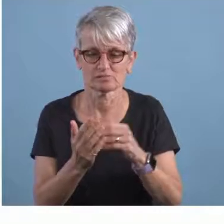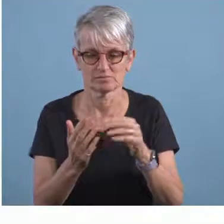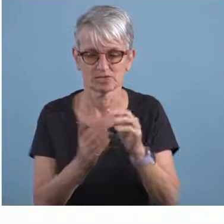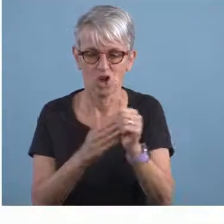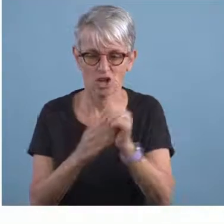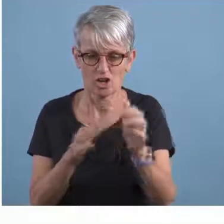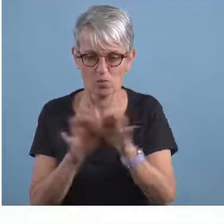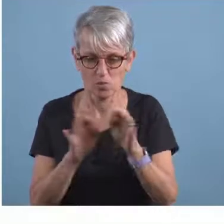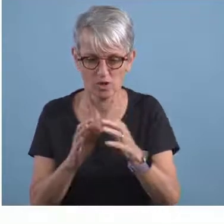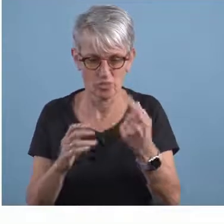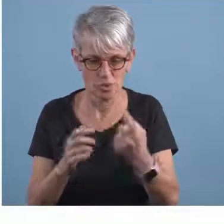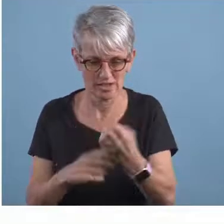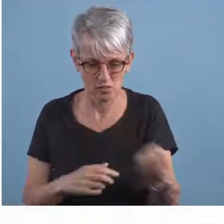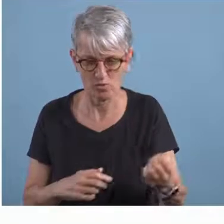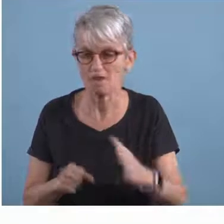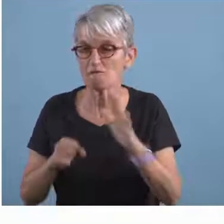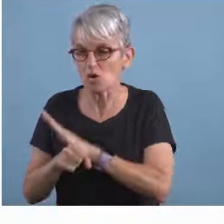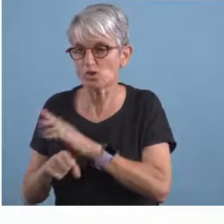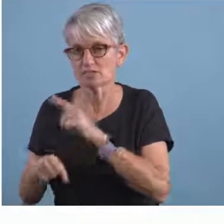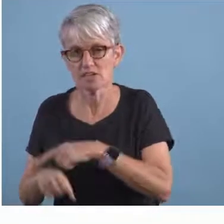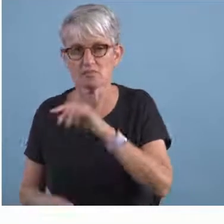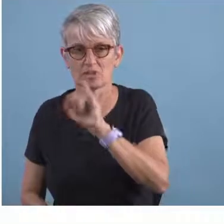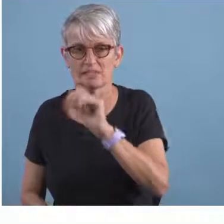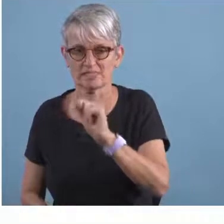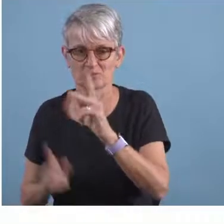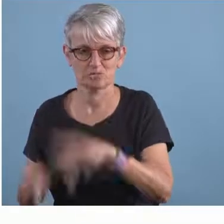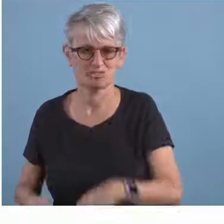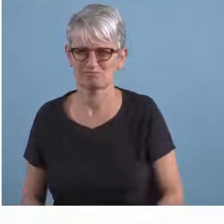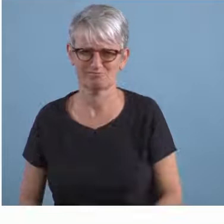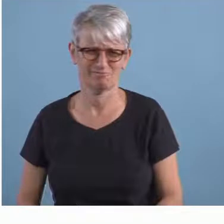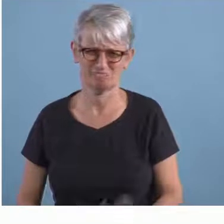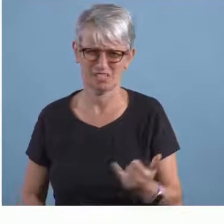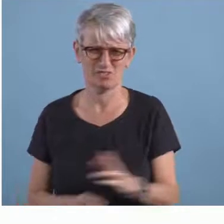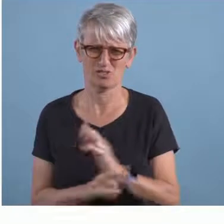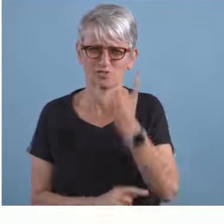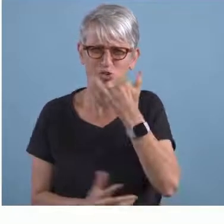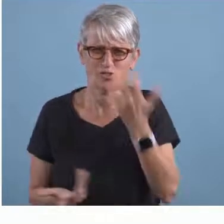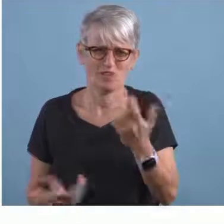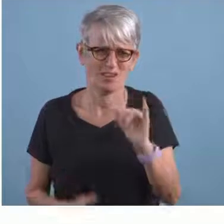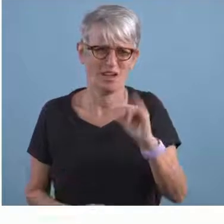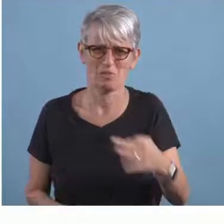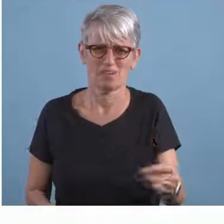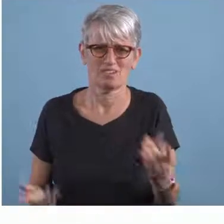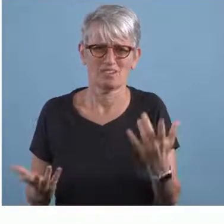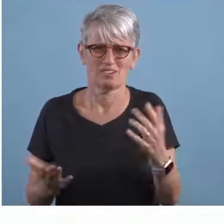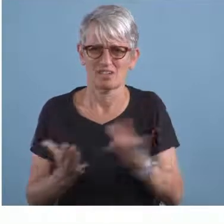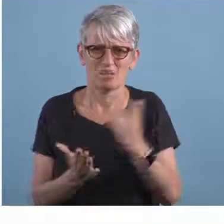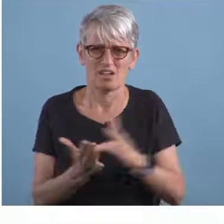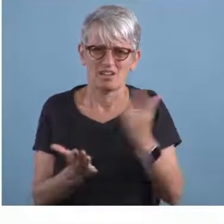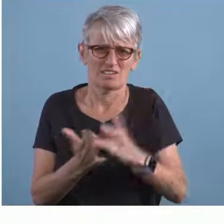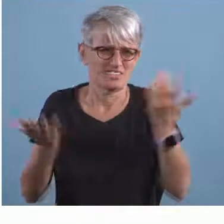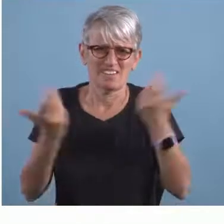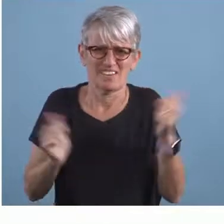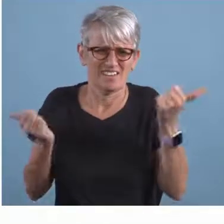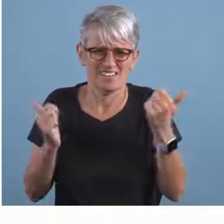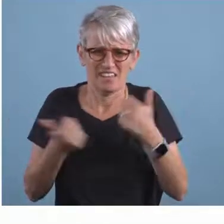had a full-time IT person. Now you can use your phone or an iPad or any kind of